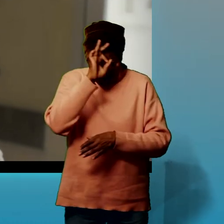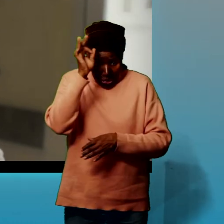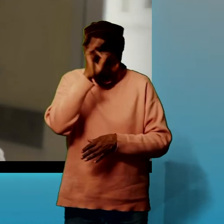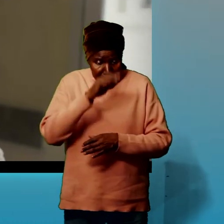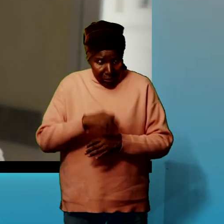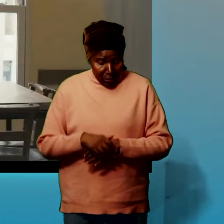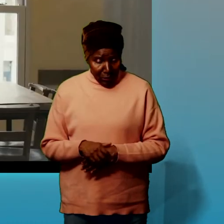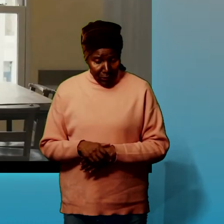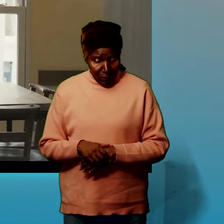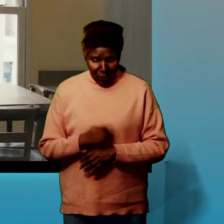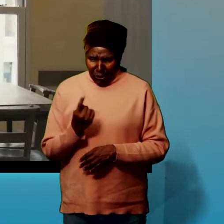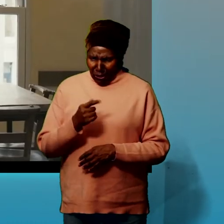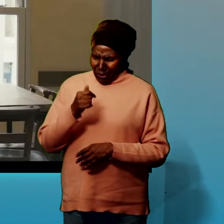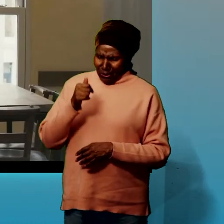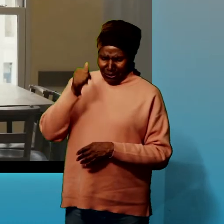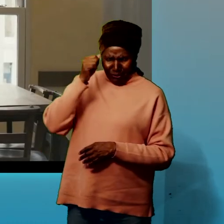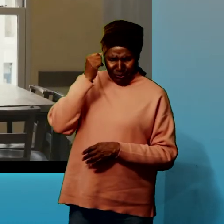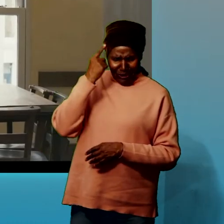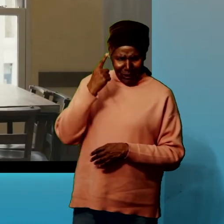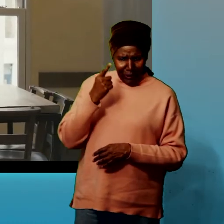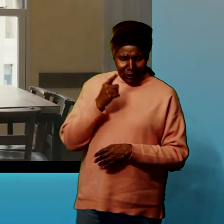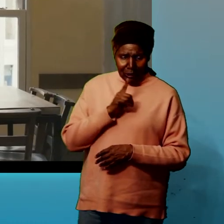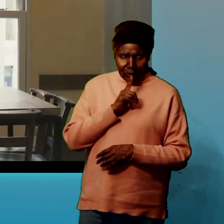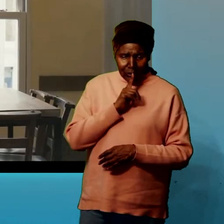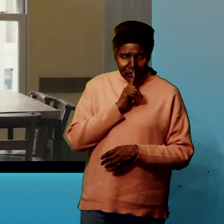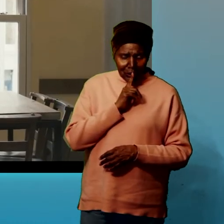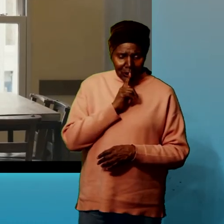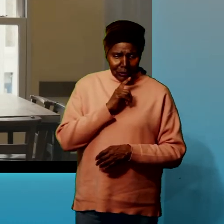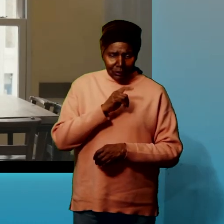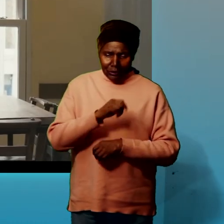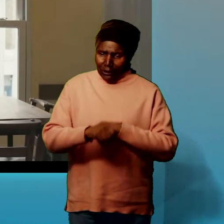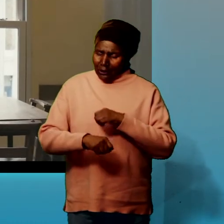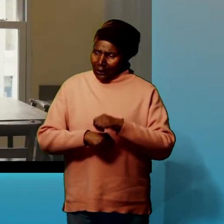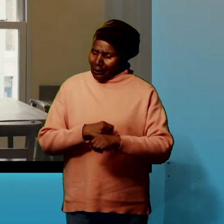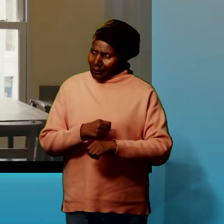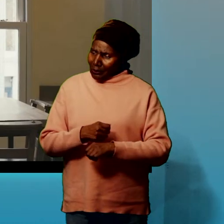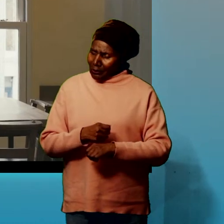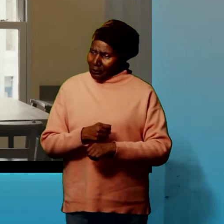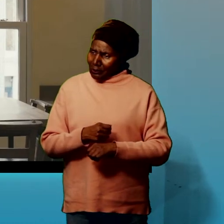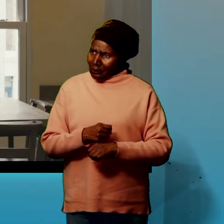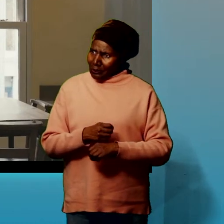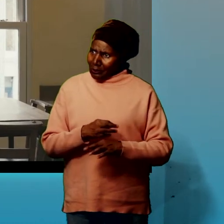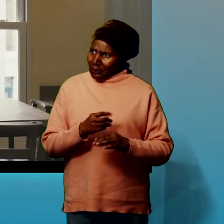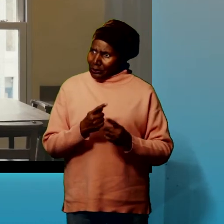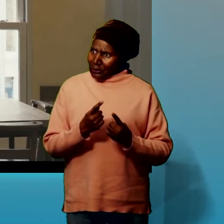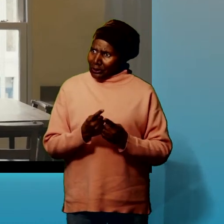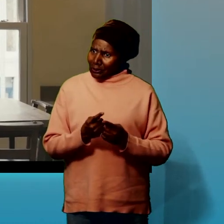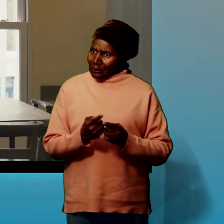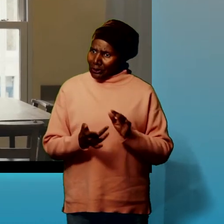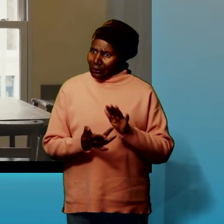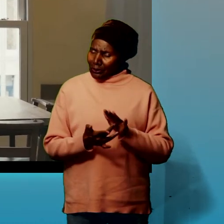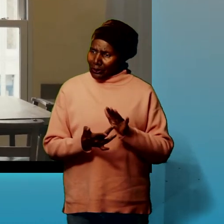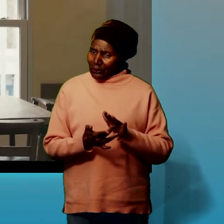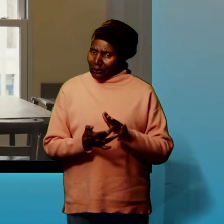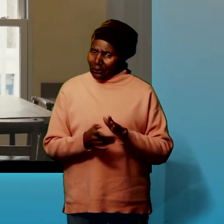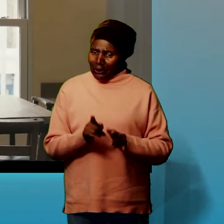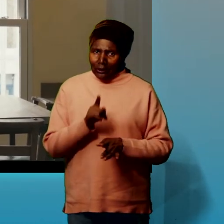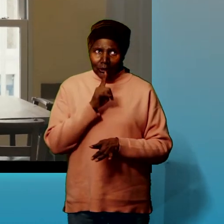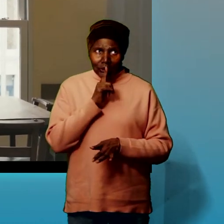thought silence became a movement? The silence of one day. One day